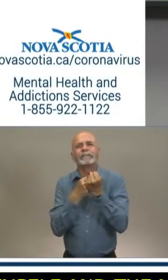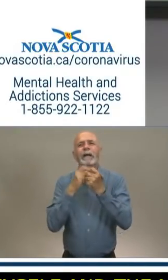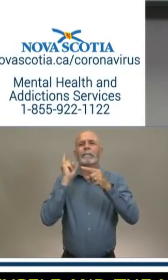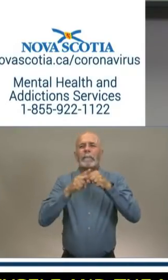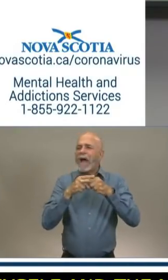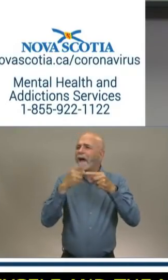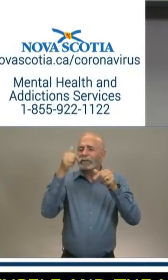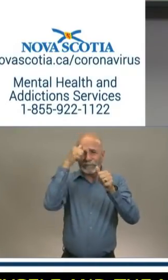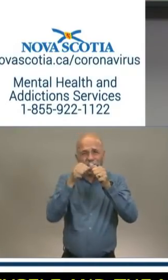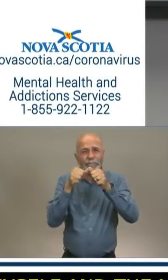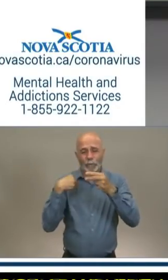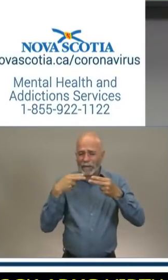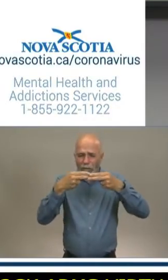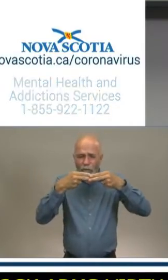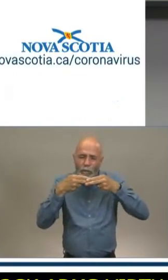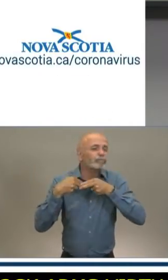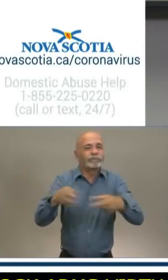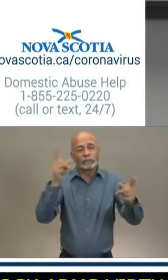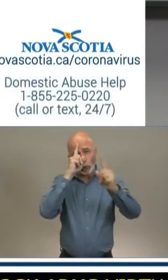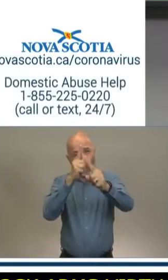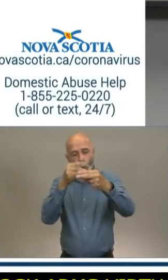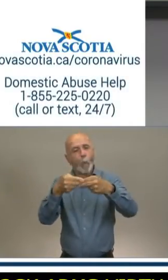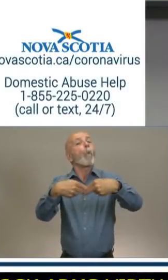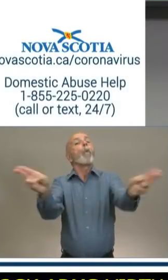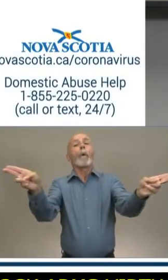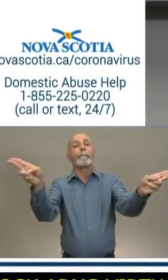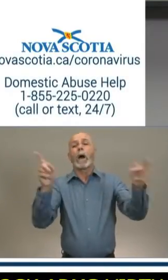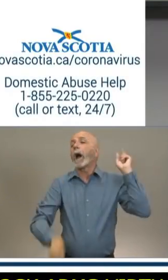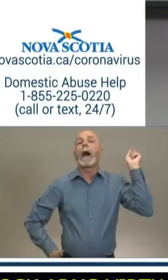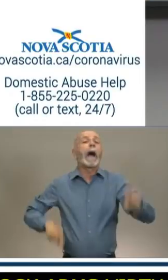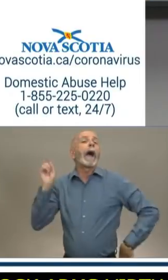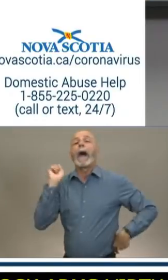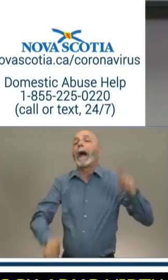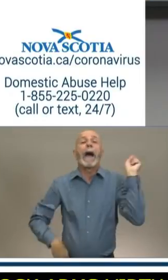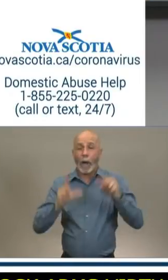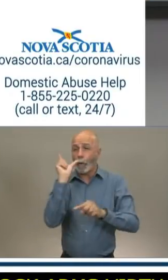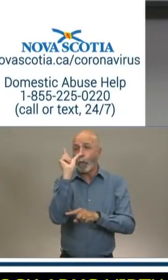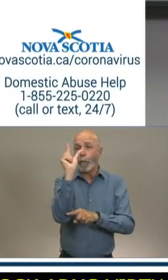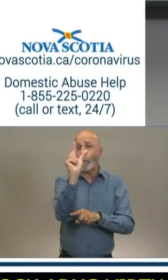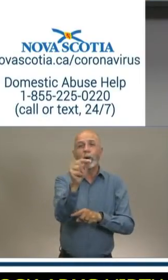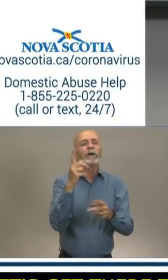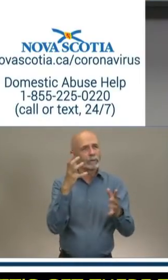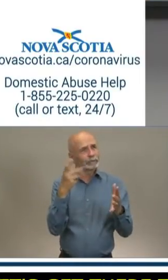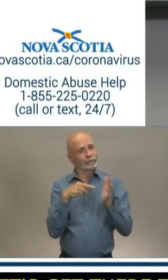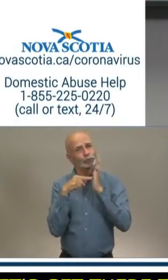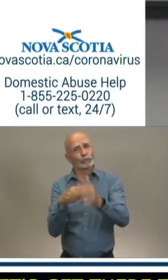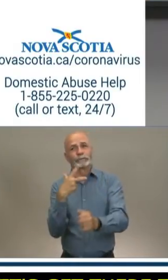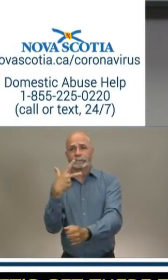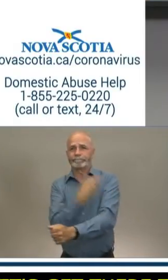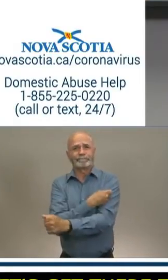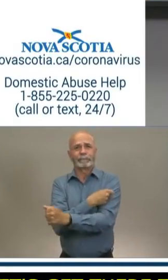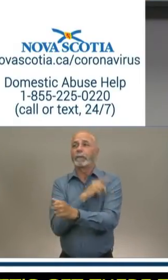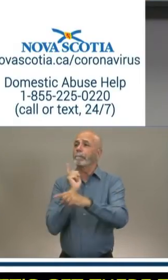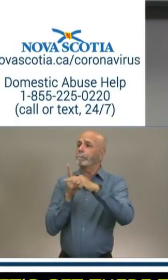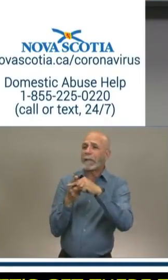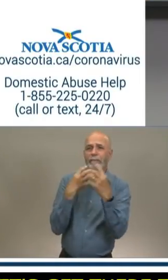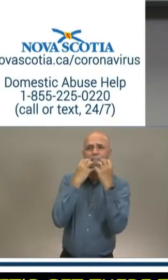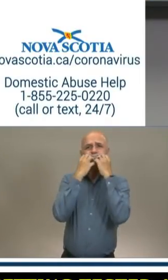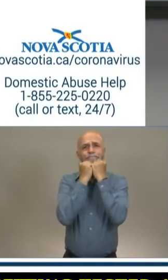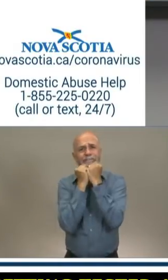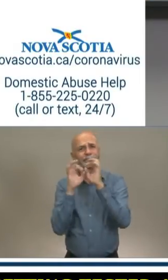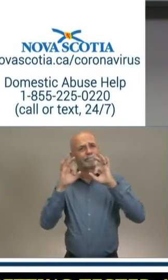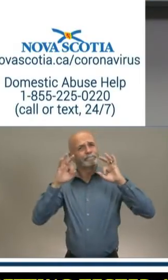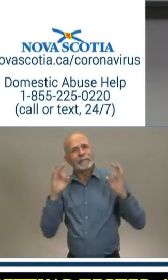restrictions, getting tested and getting vaccinated, and showing you how much you care about the health and safety of your loved ones and your fellow